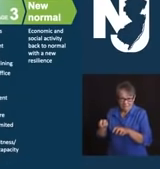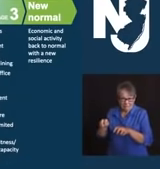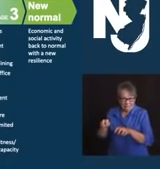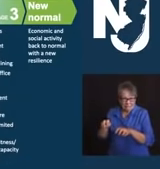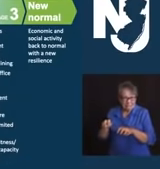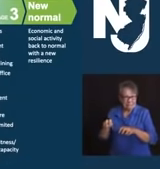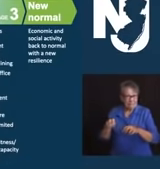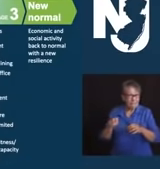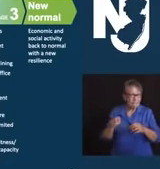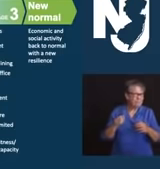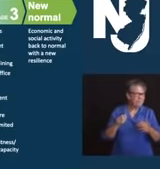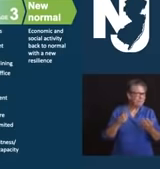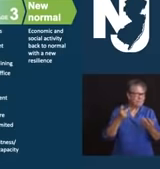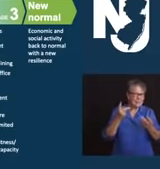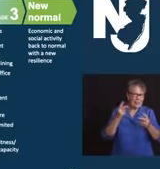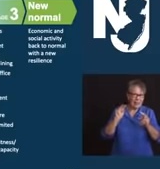me.